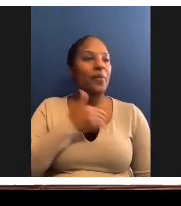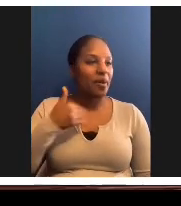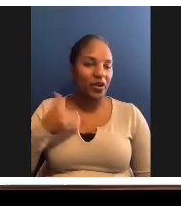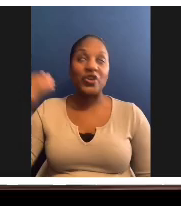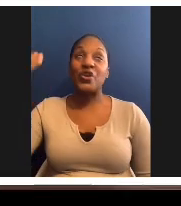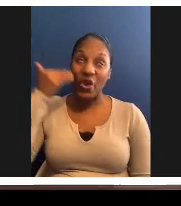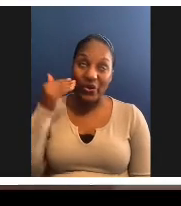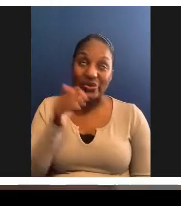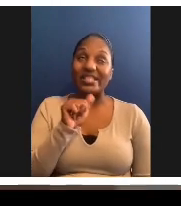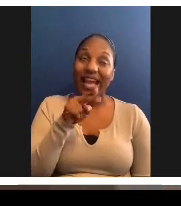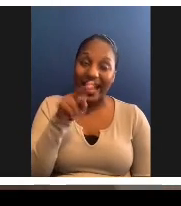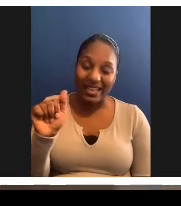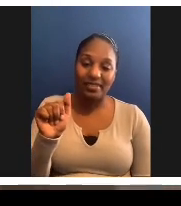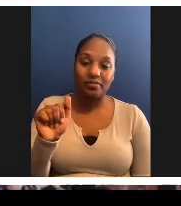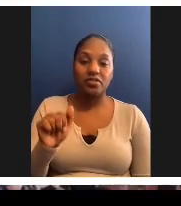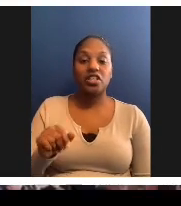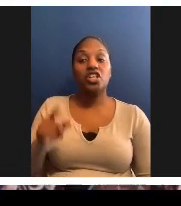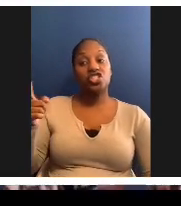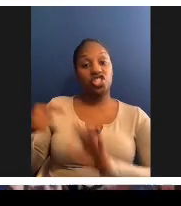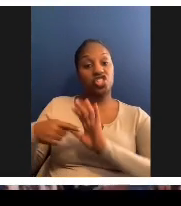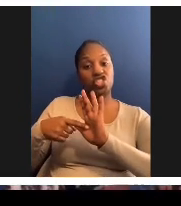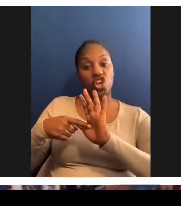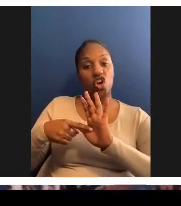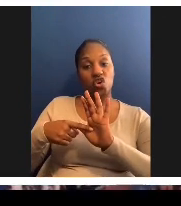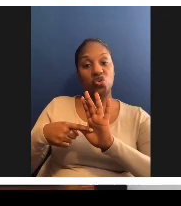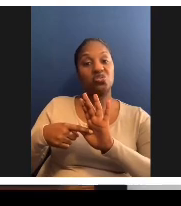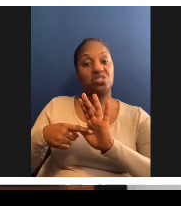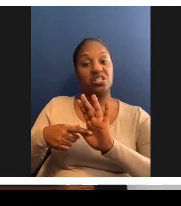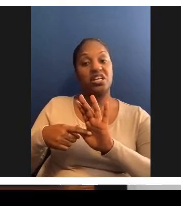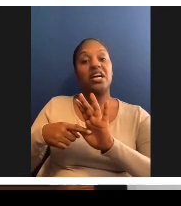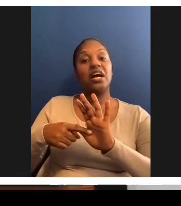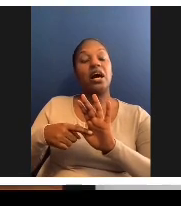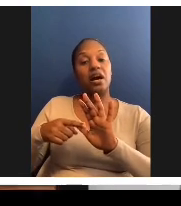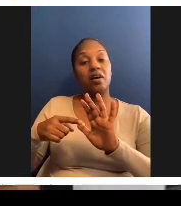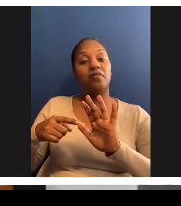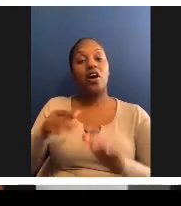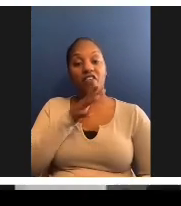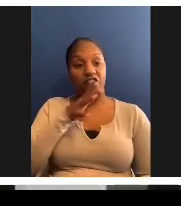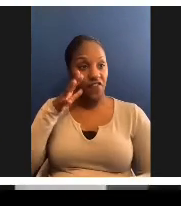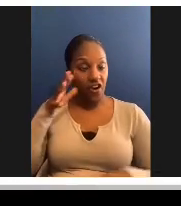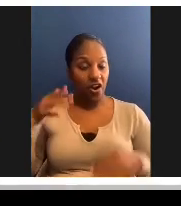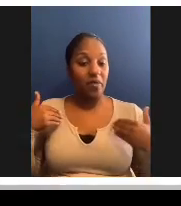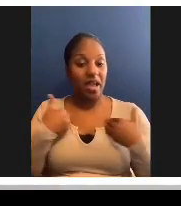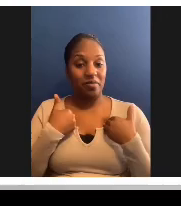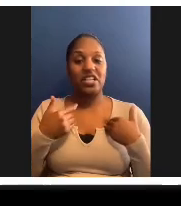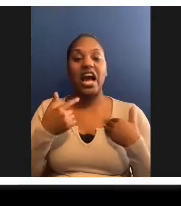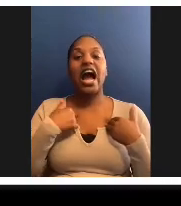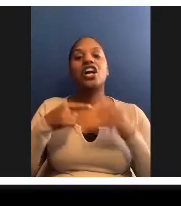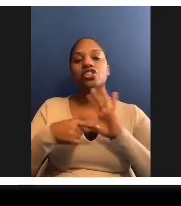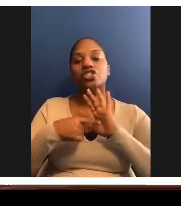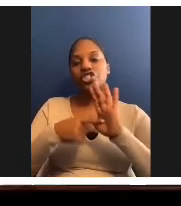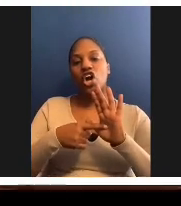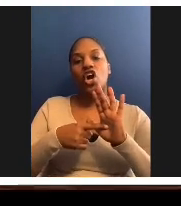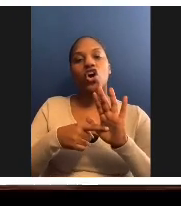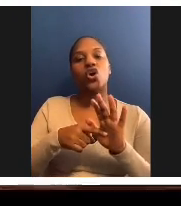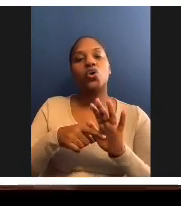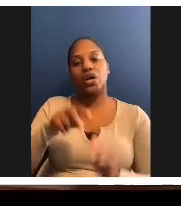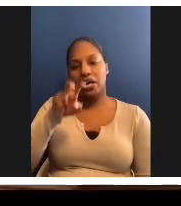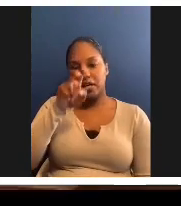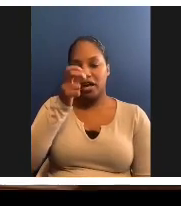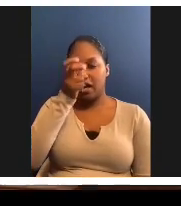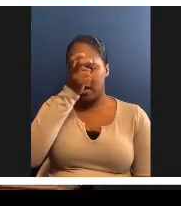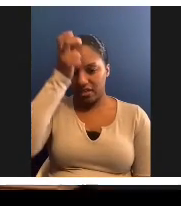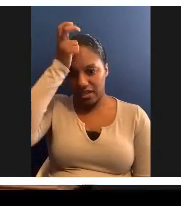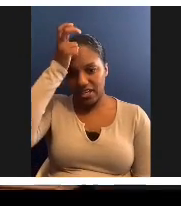Anna has shown livestock. I used to show sheep and swine and goats. She has had